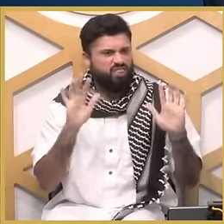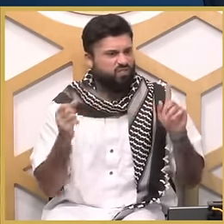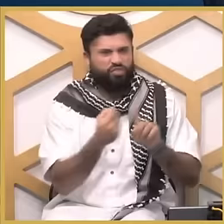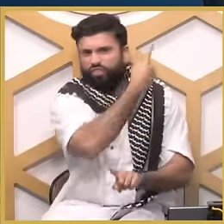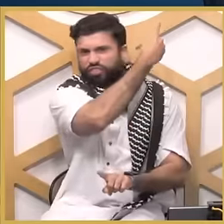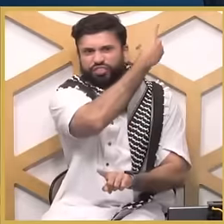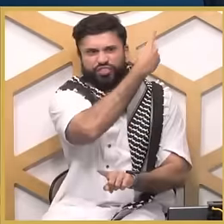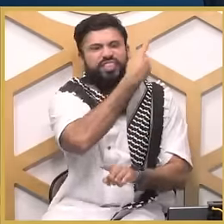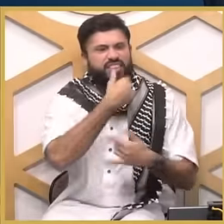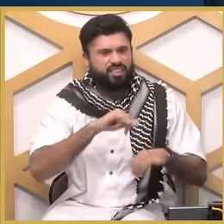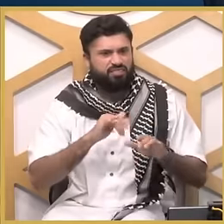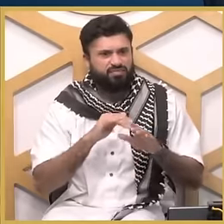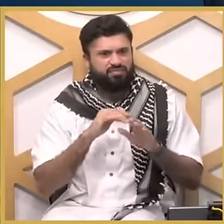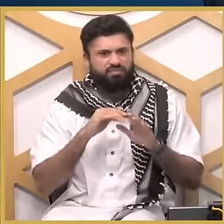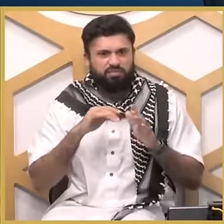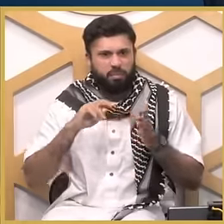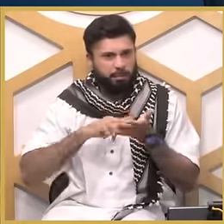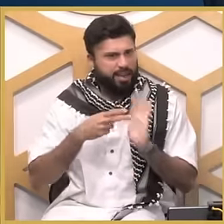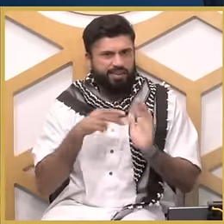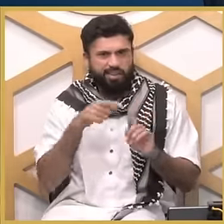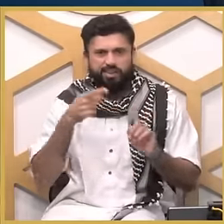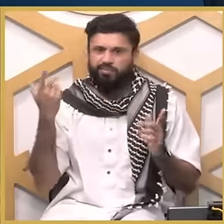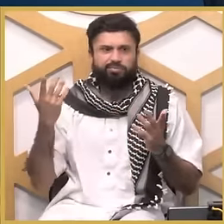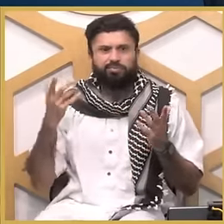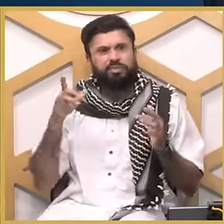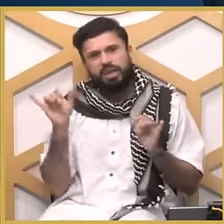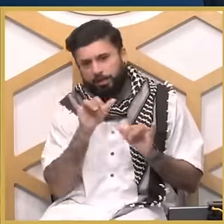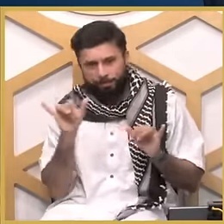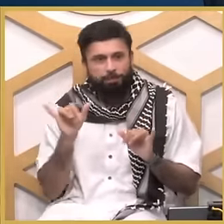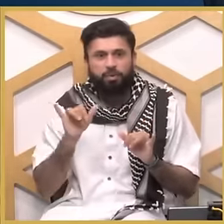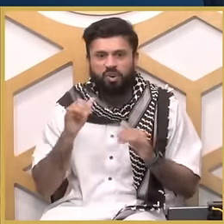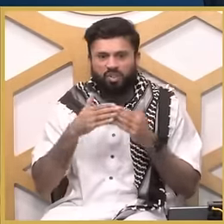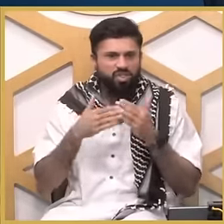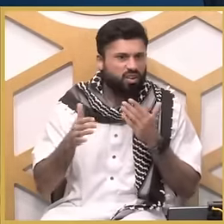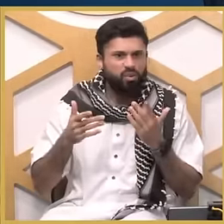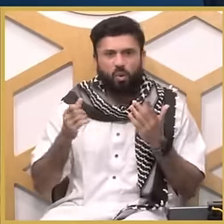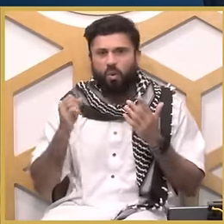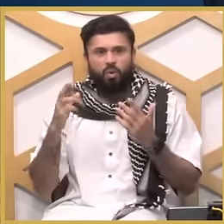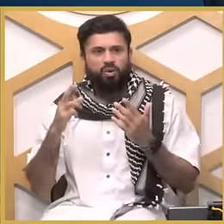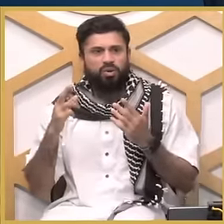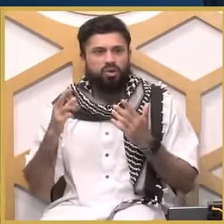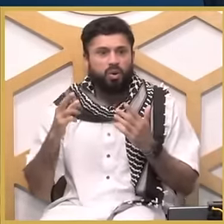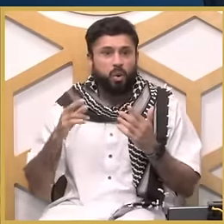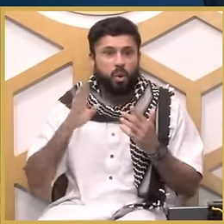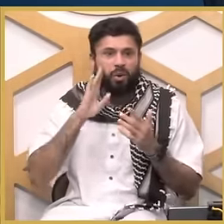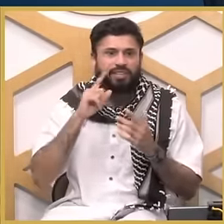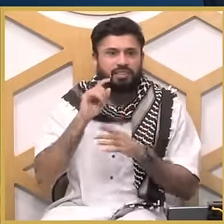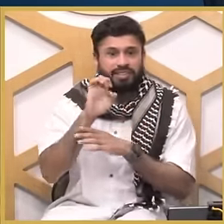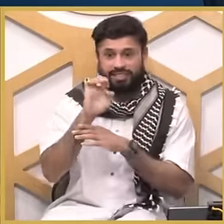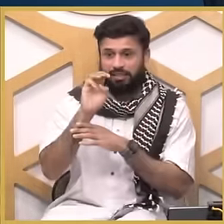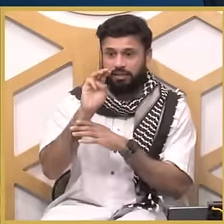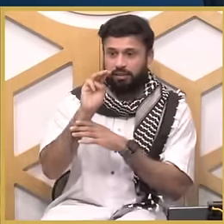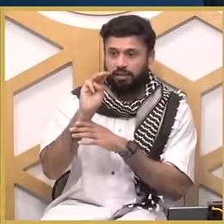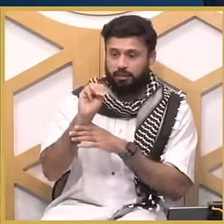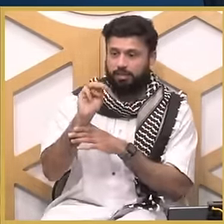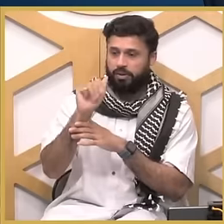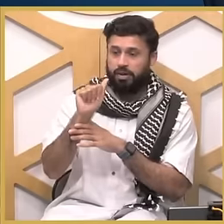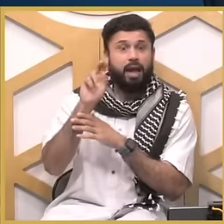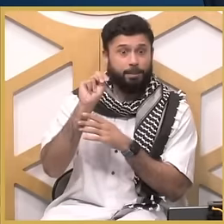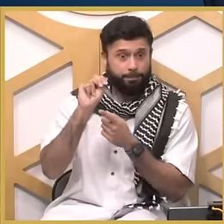to the realm of iman. Continue on the same path, you're going to get out of the realm of iman to the realm of Islam. Like you're barely